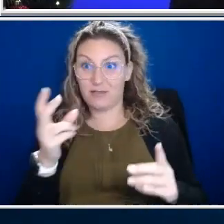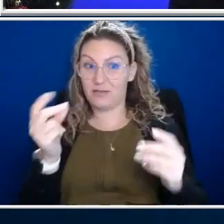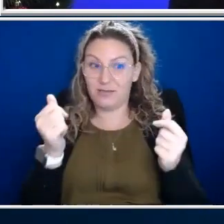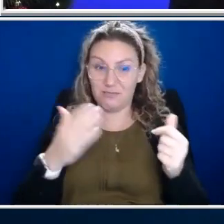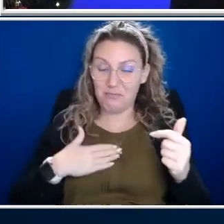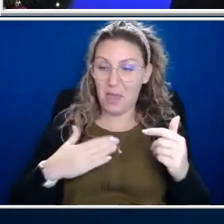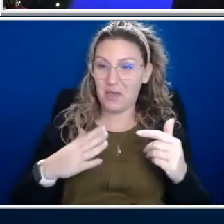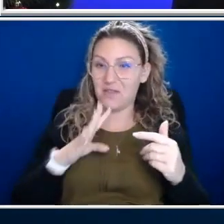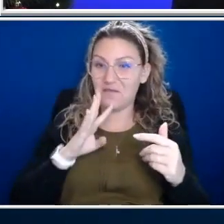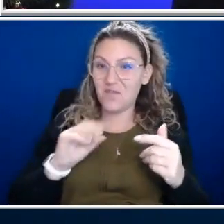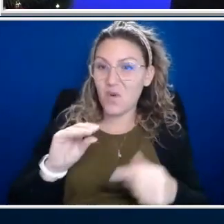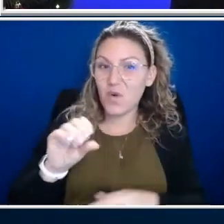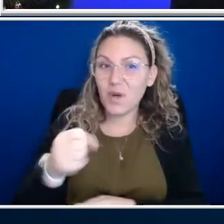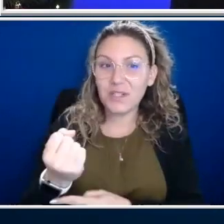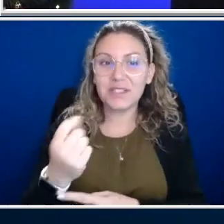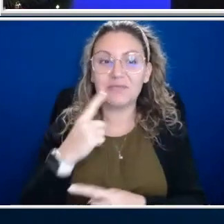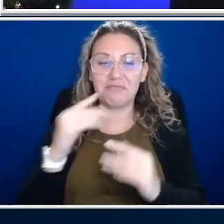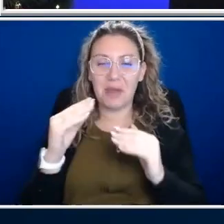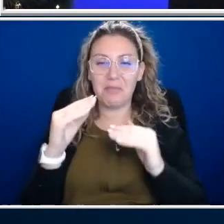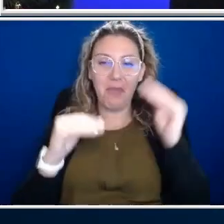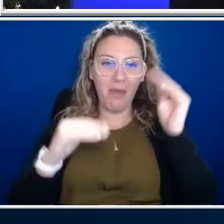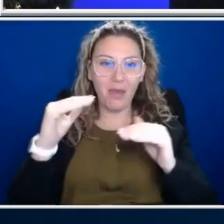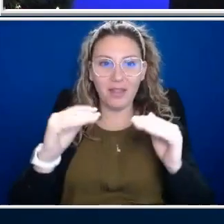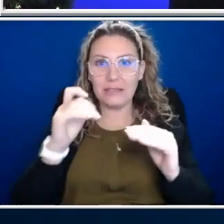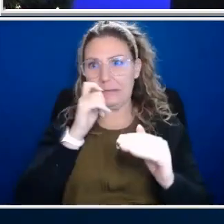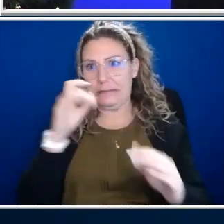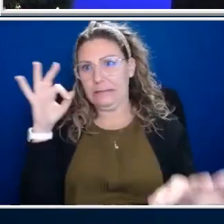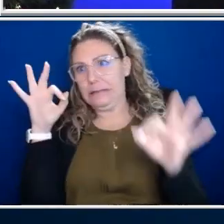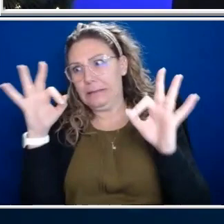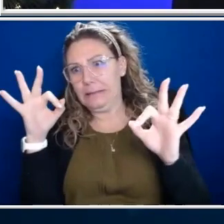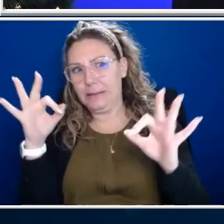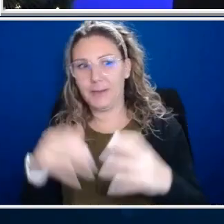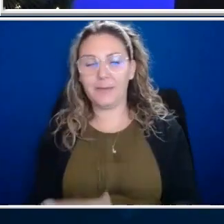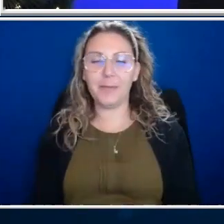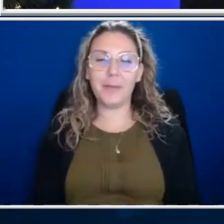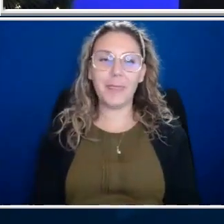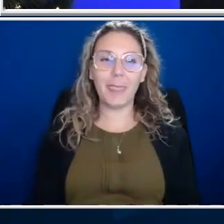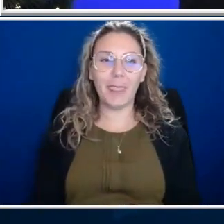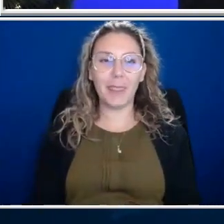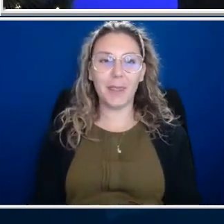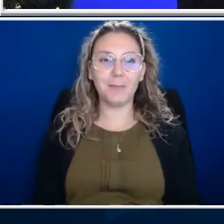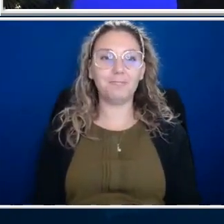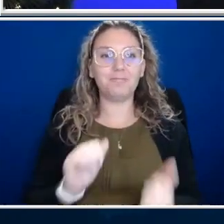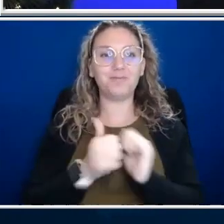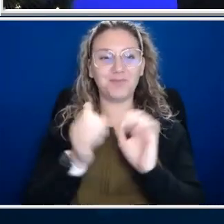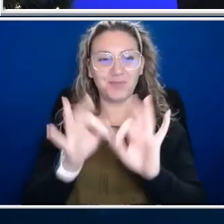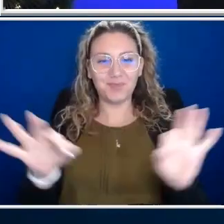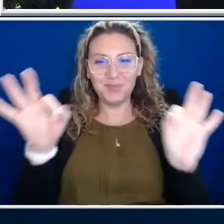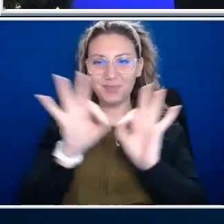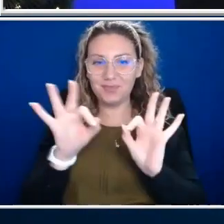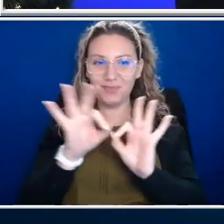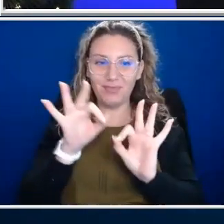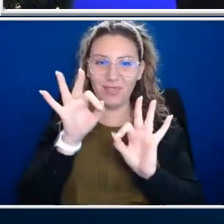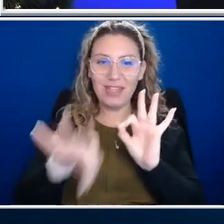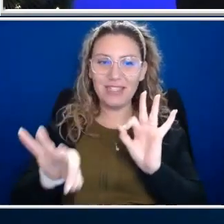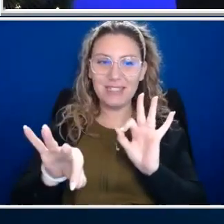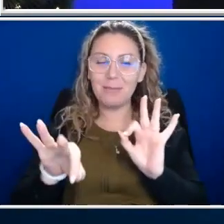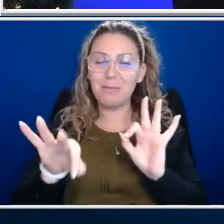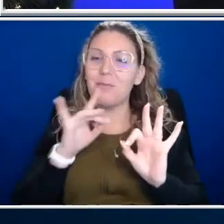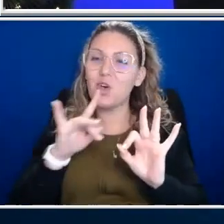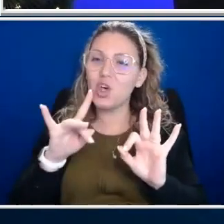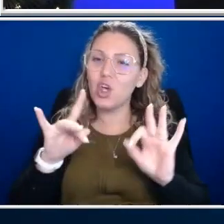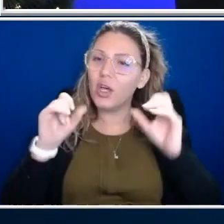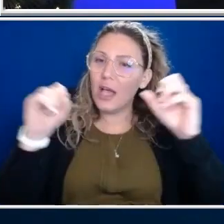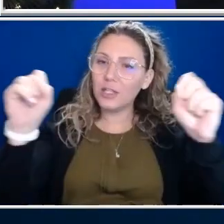is not quite where I feel like it should be. So how important is it, even these simple exercises for maybe